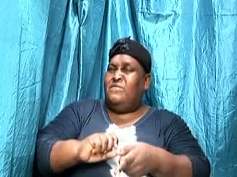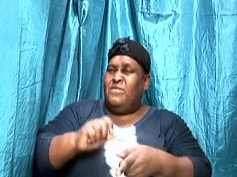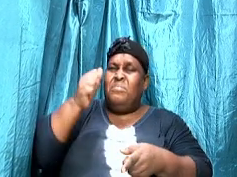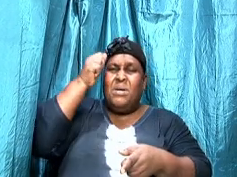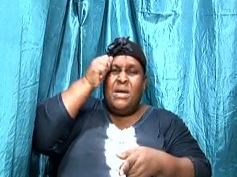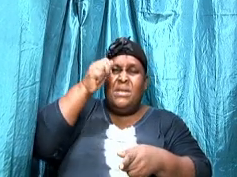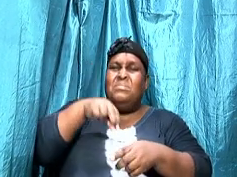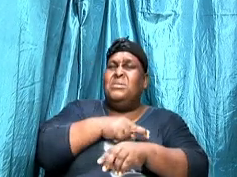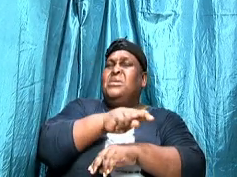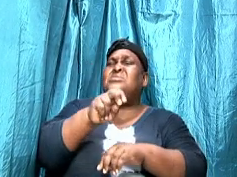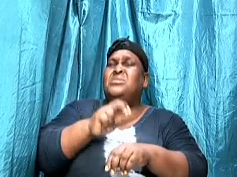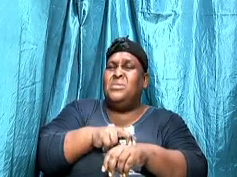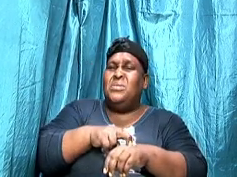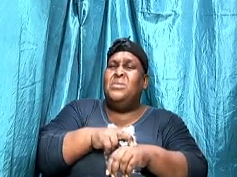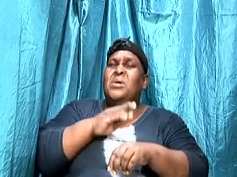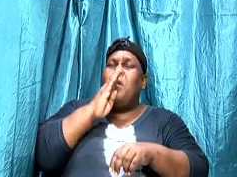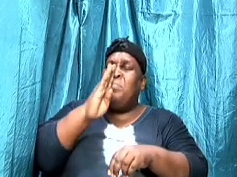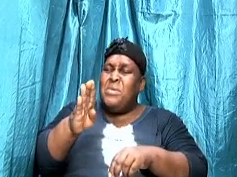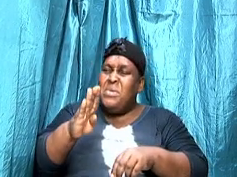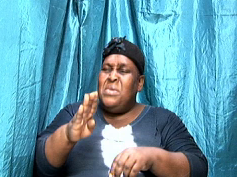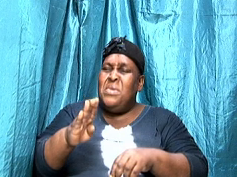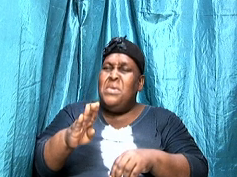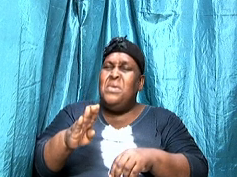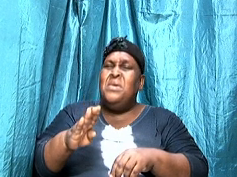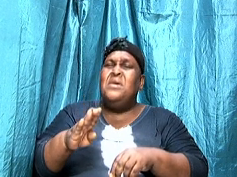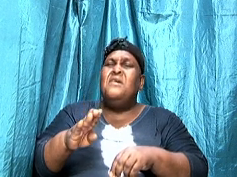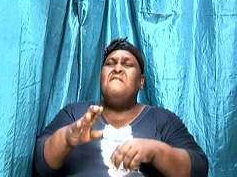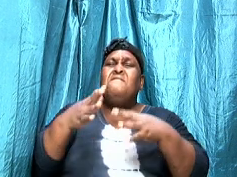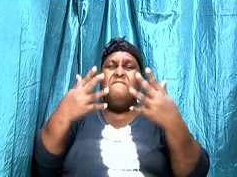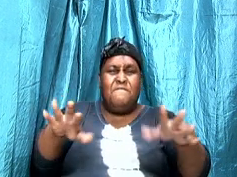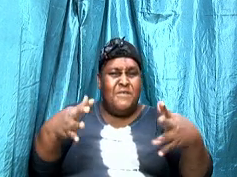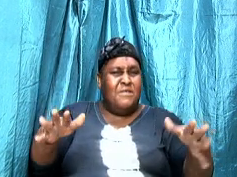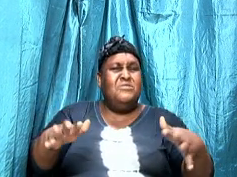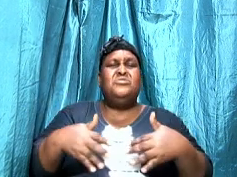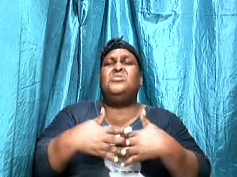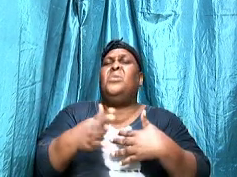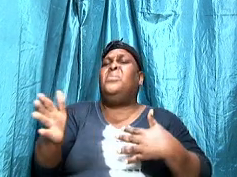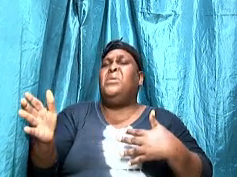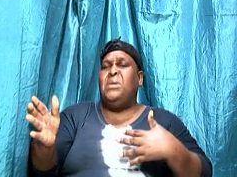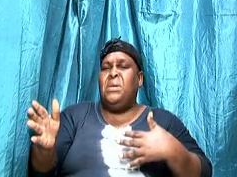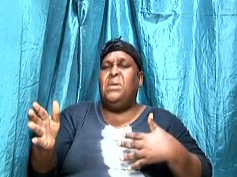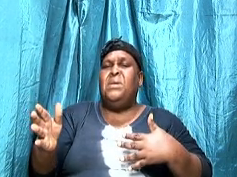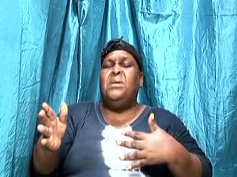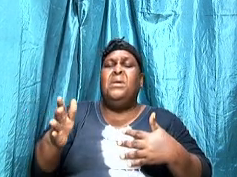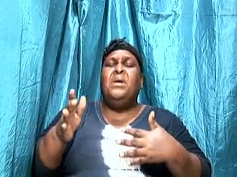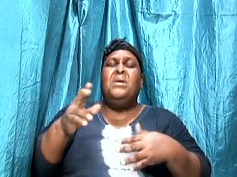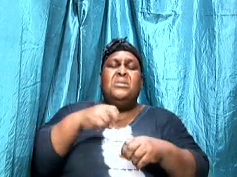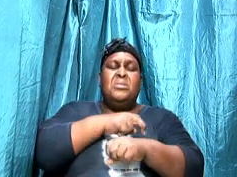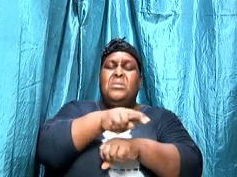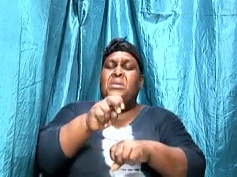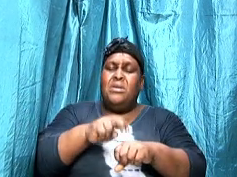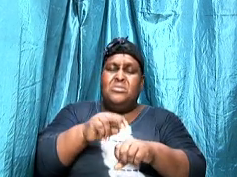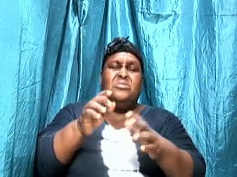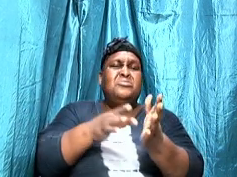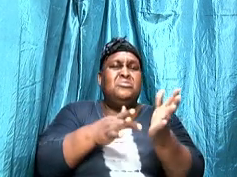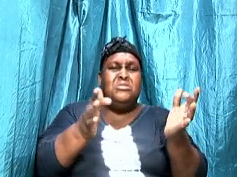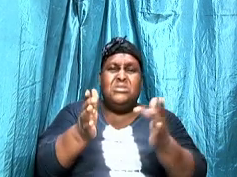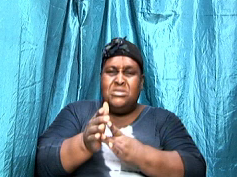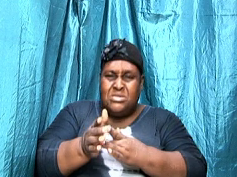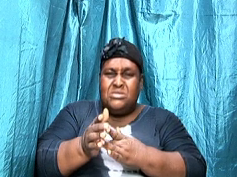nature will become dormant. And the nature of Christ will, which